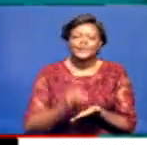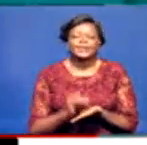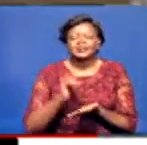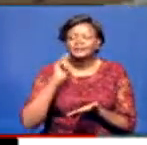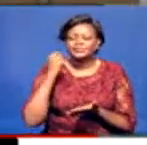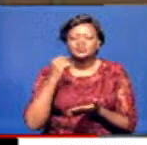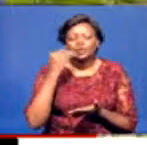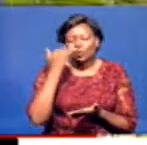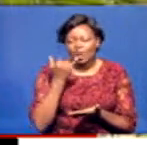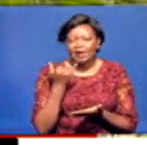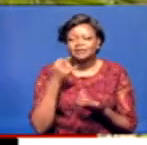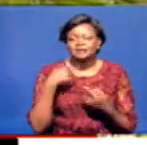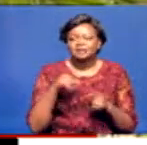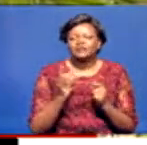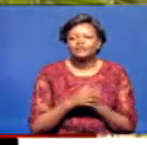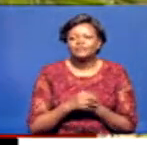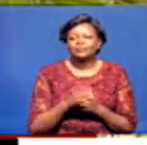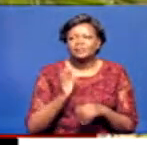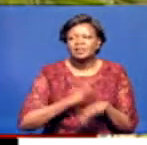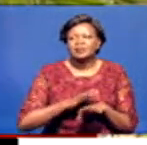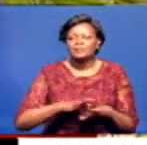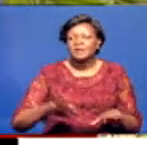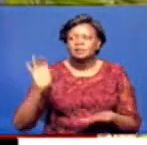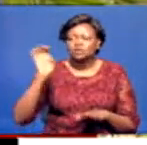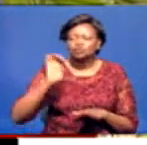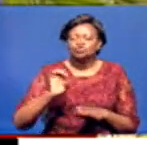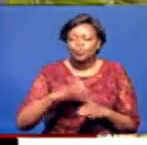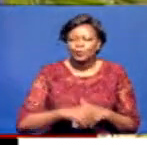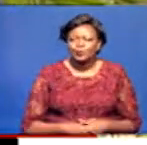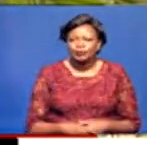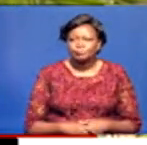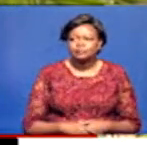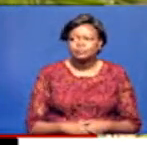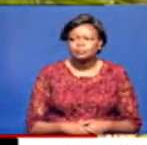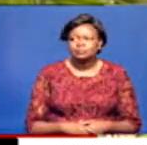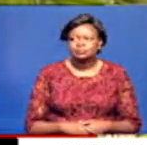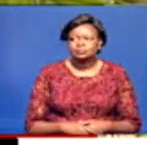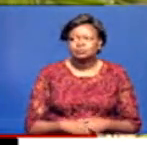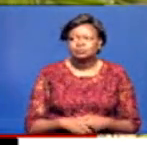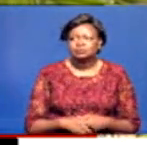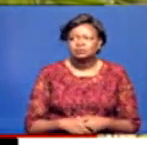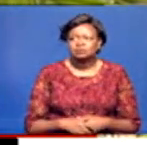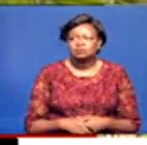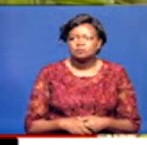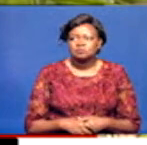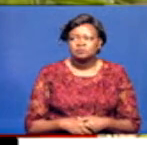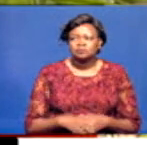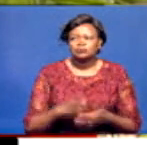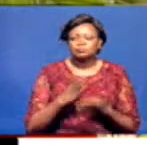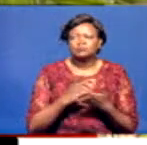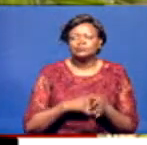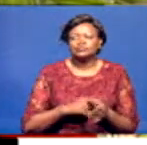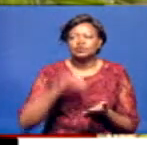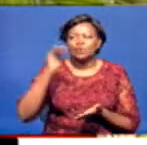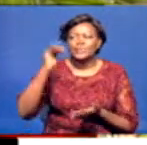gain a foothold in Europe. There will be more stringent inspection for new consignment. So I'm seeing a reduced inspection.